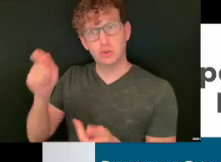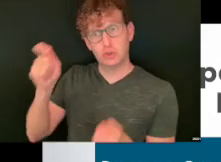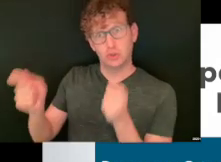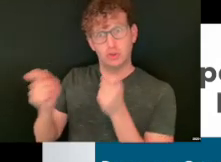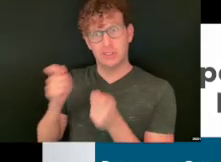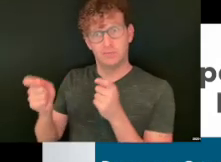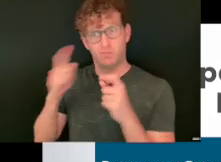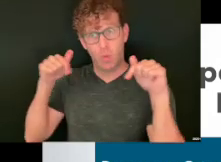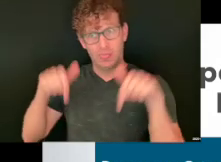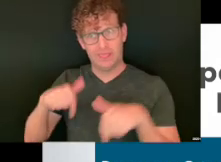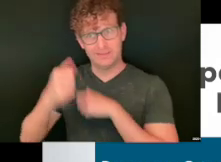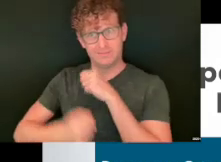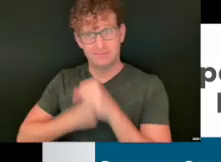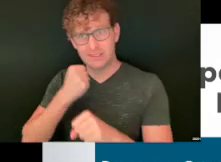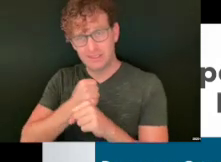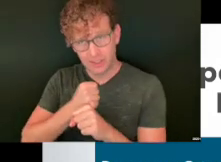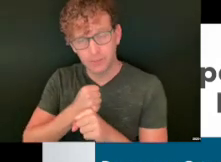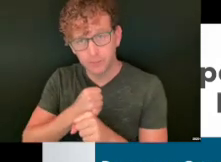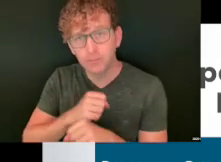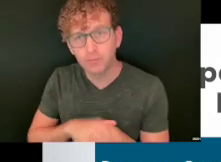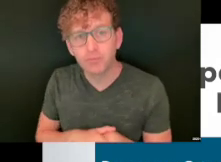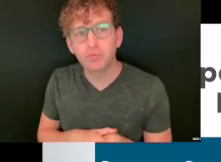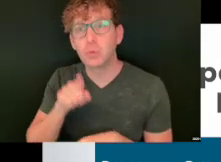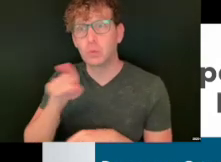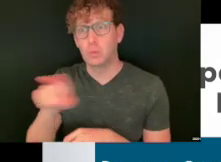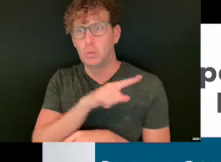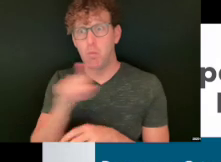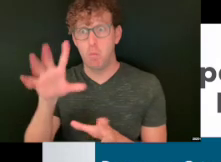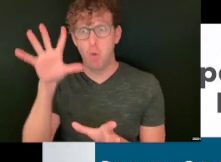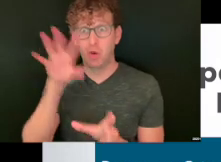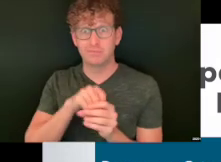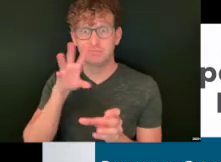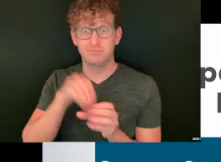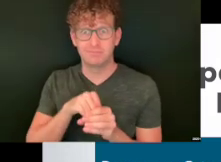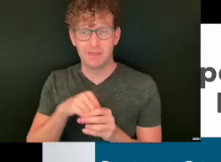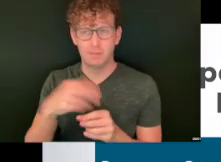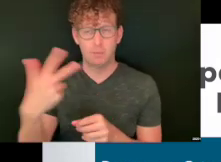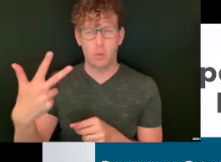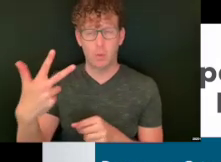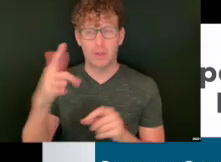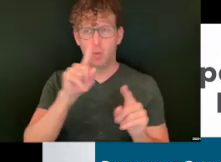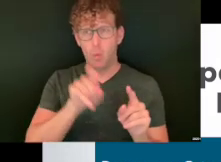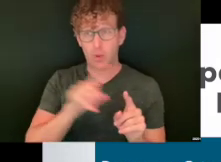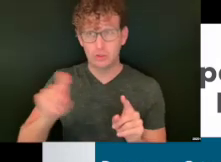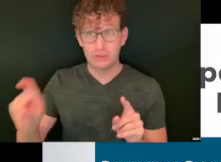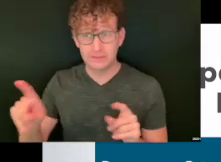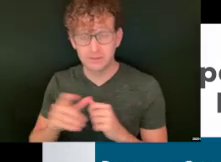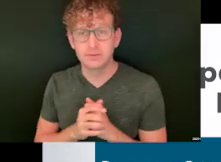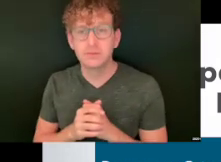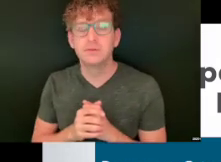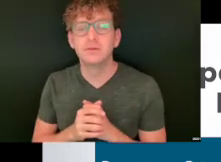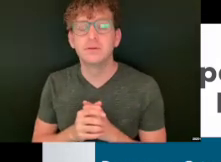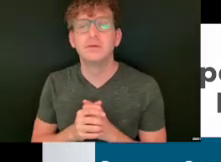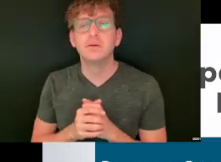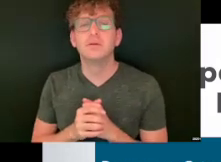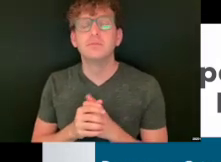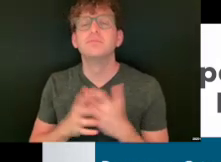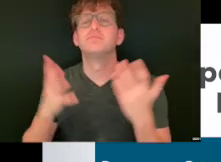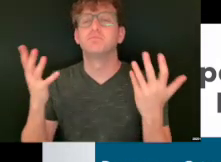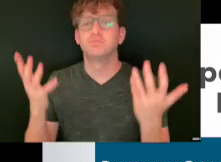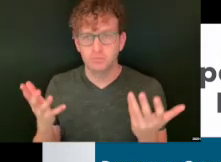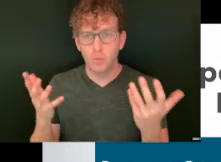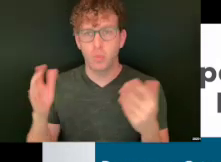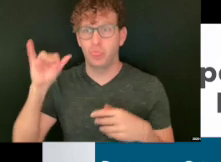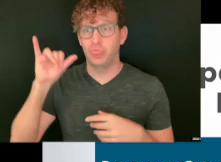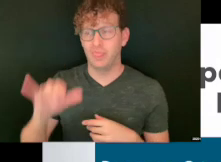slide change. So this slide shows the governor's January proposed budget for clean transportation